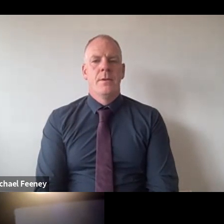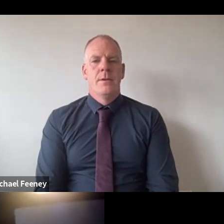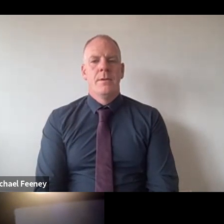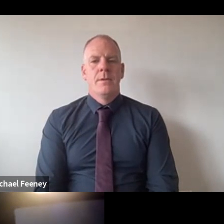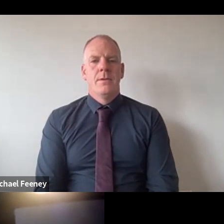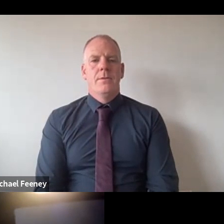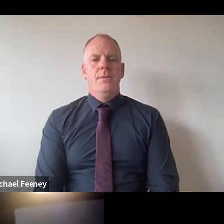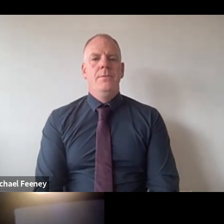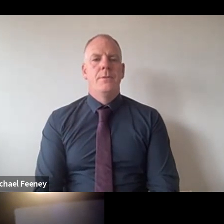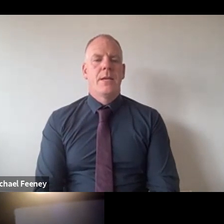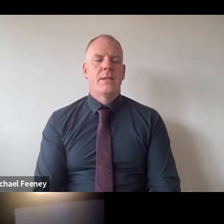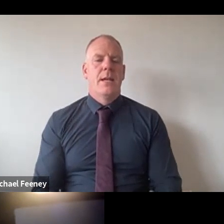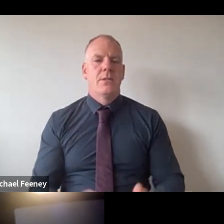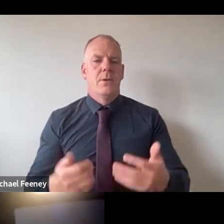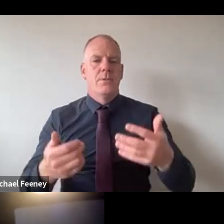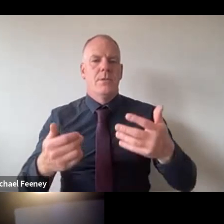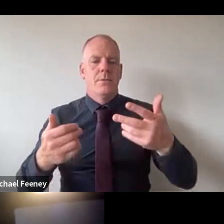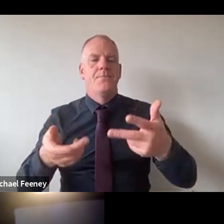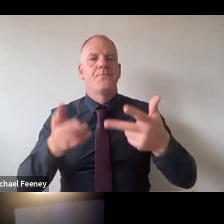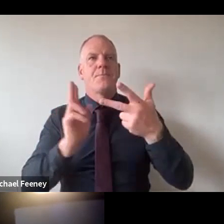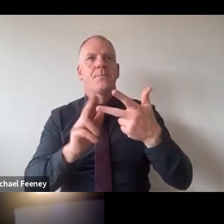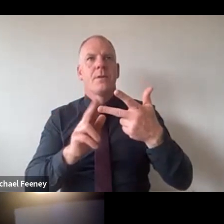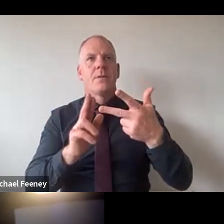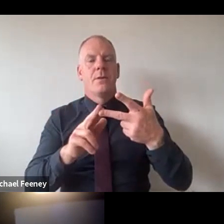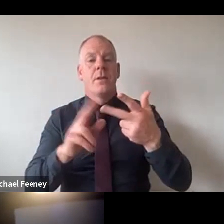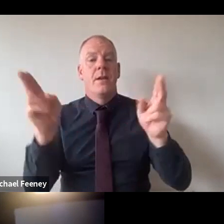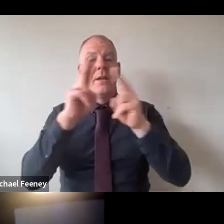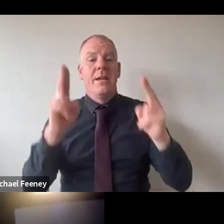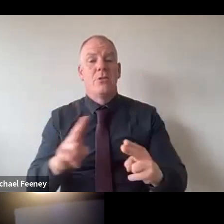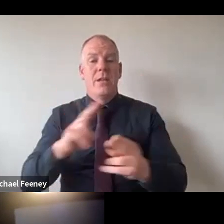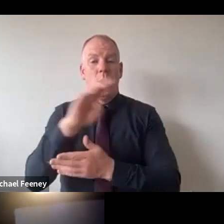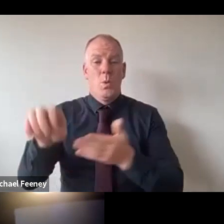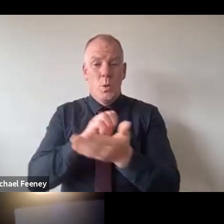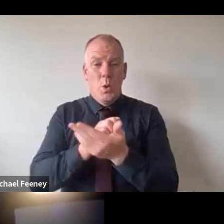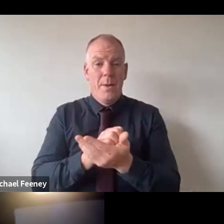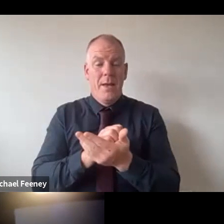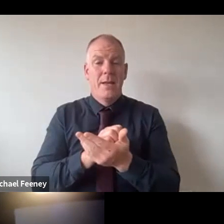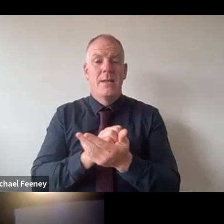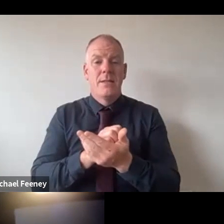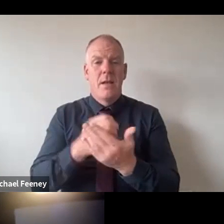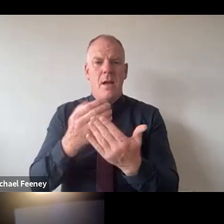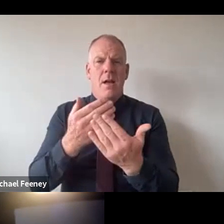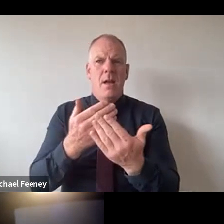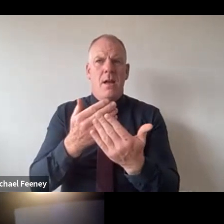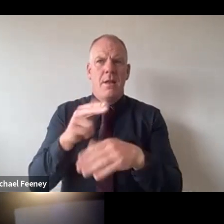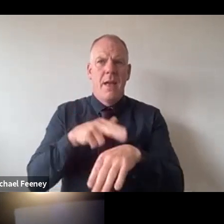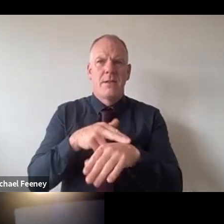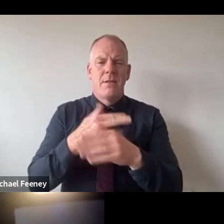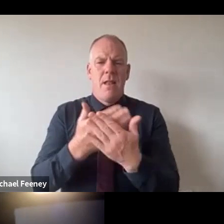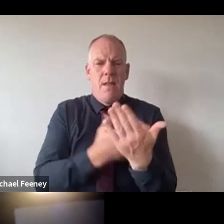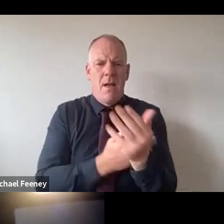So the next topic is, what do international, European, and national laws and practice tell us about these